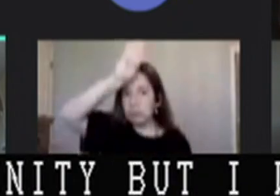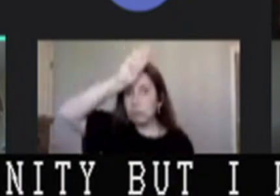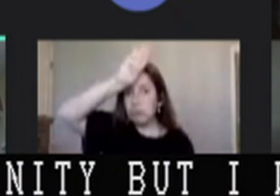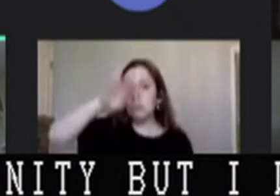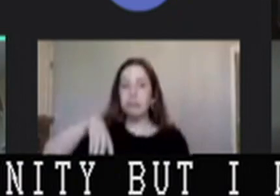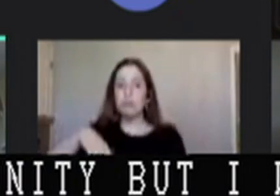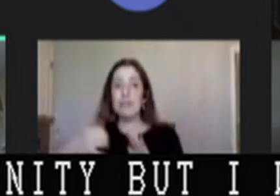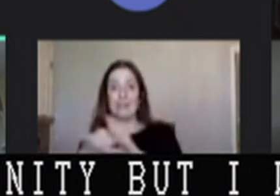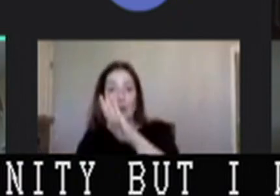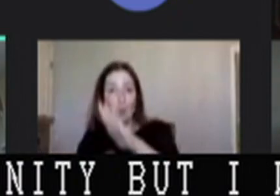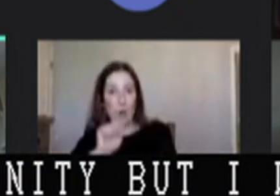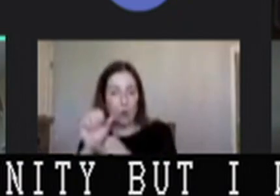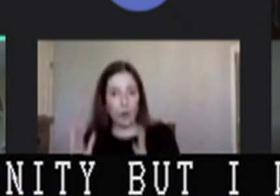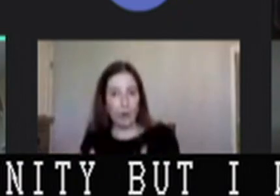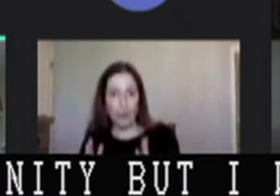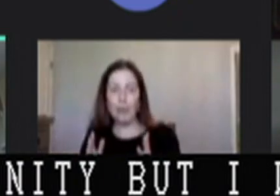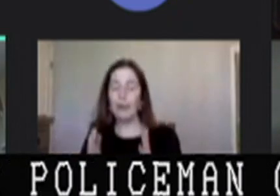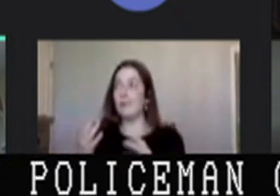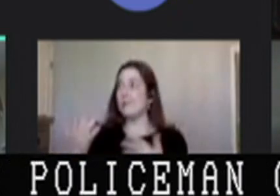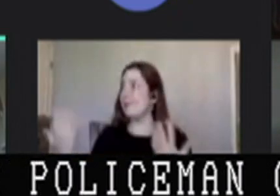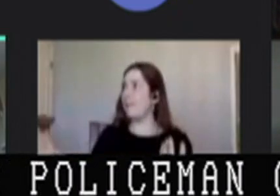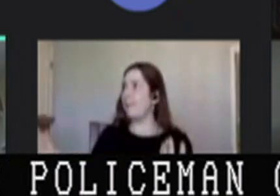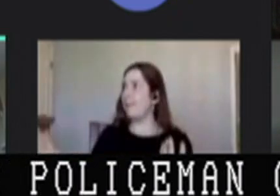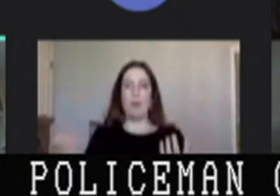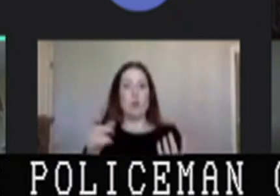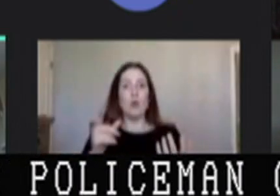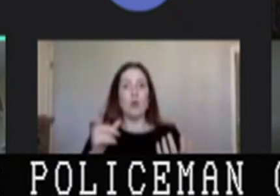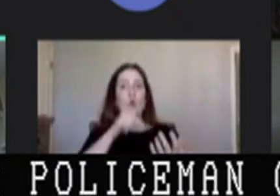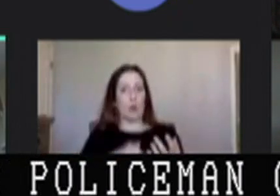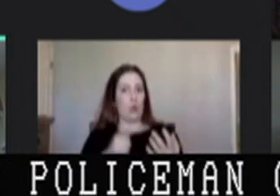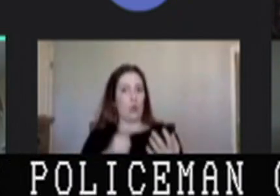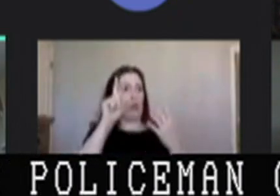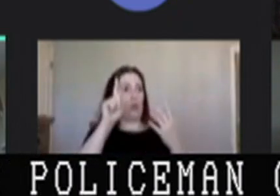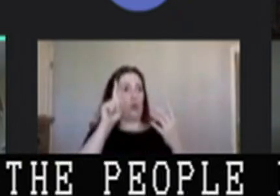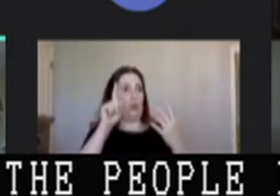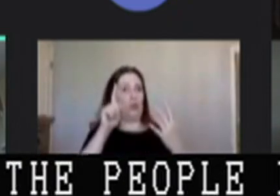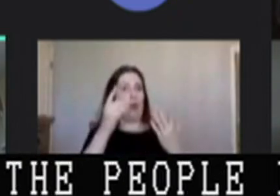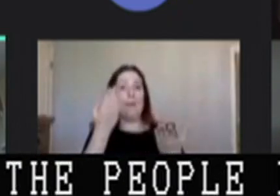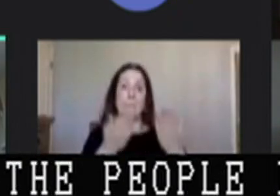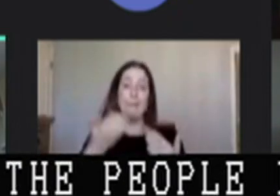people in positions where either of authority or where